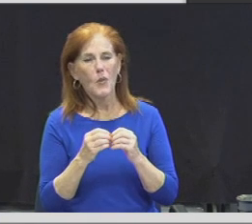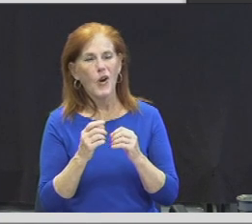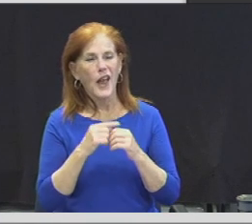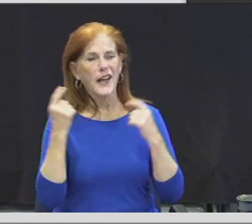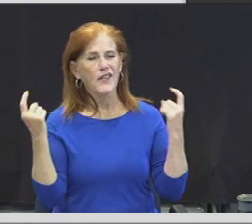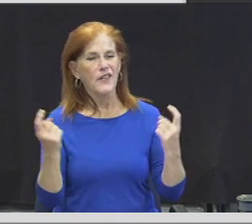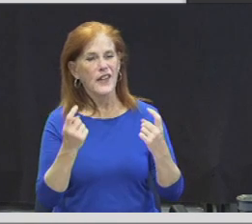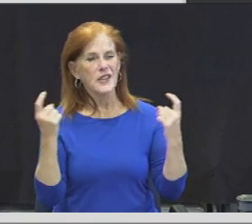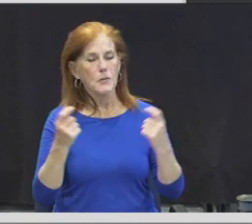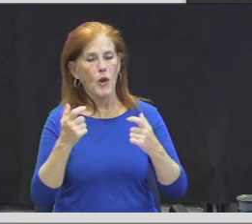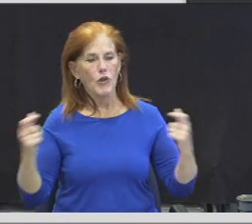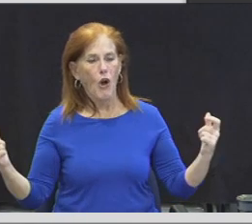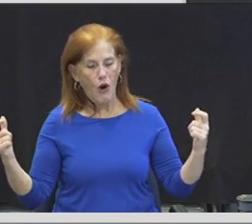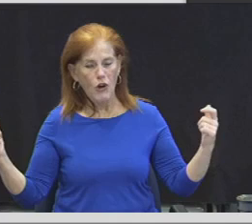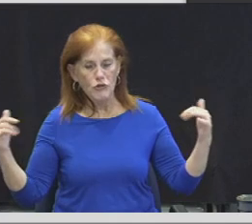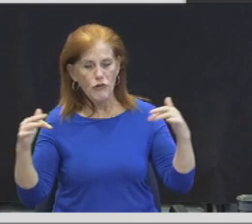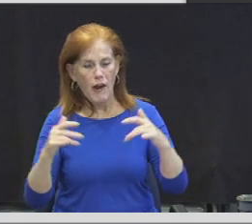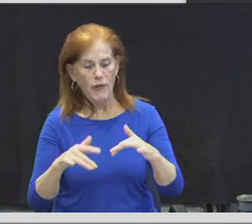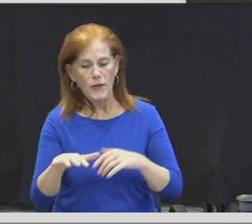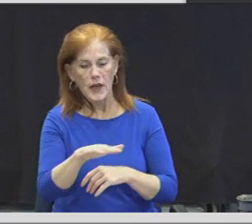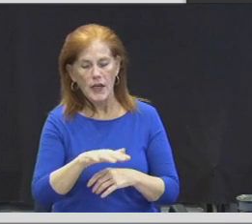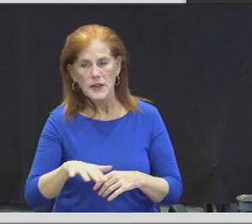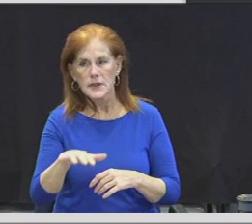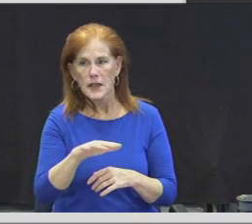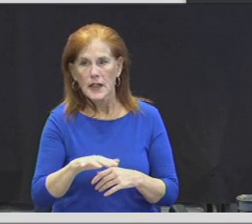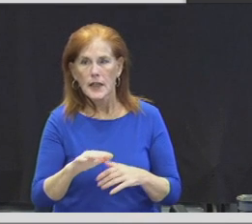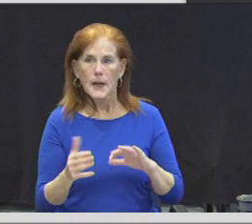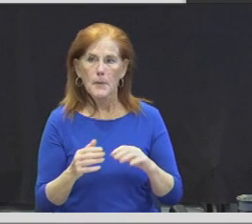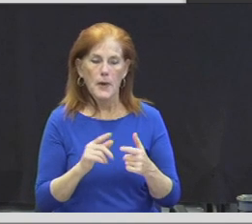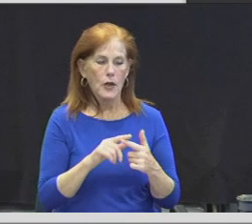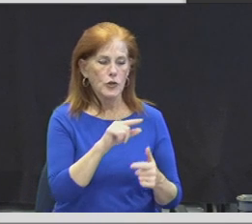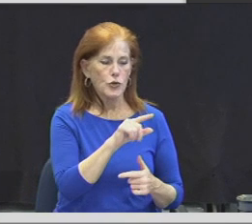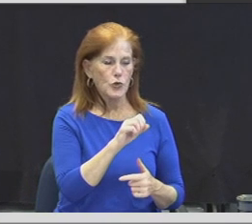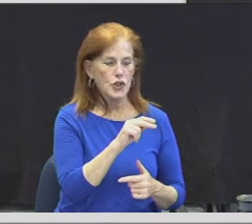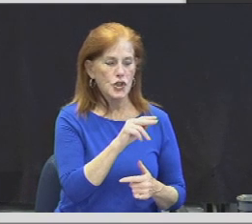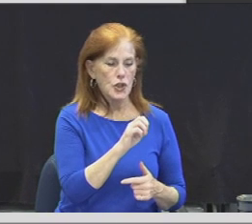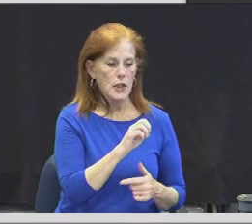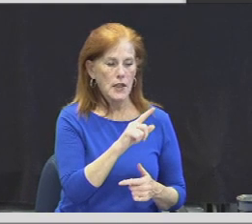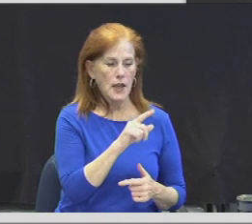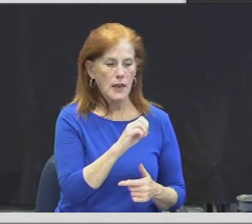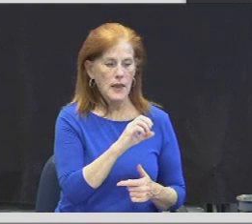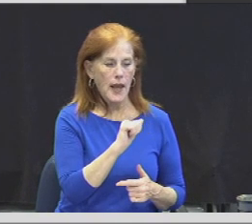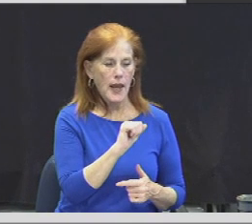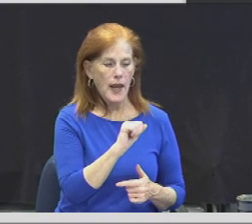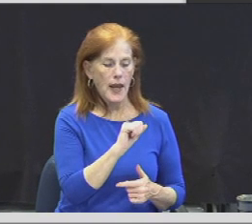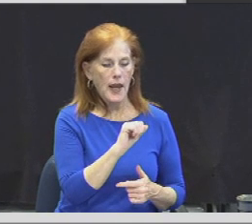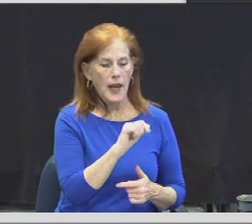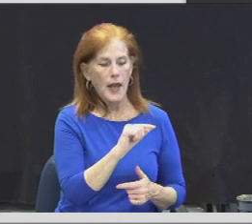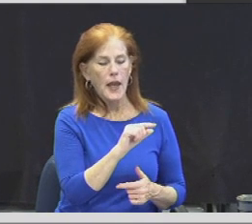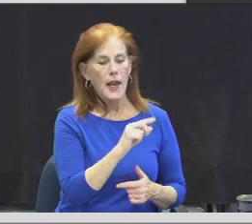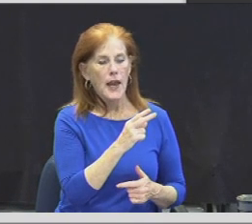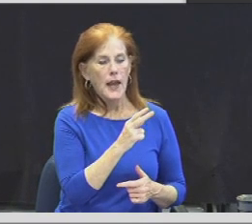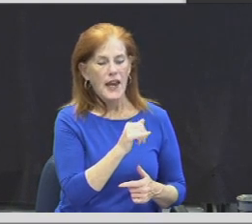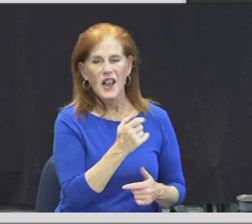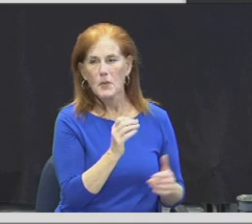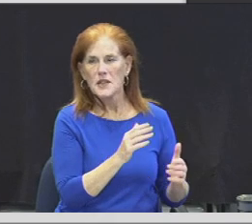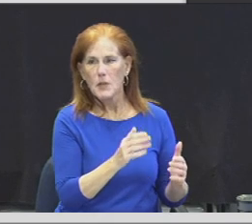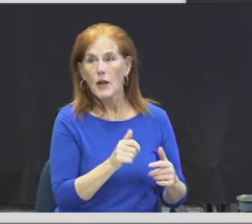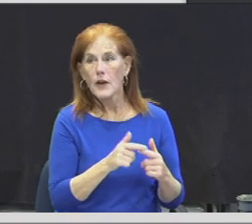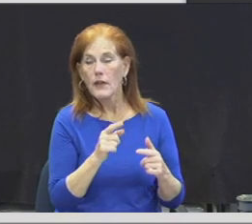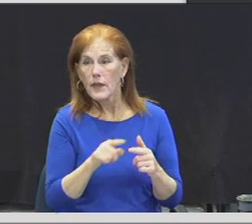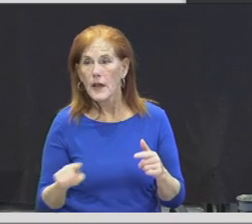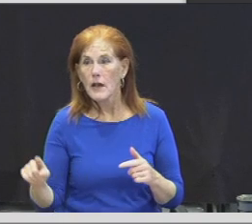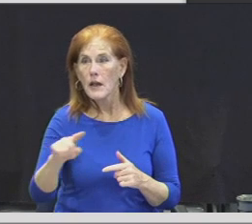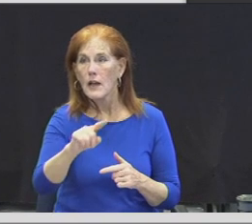large gathering space as opposed to the kind of more intimate scale of Jean Leahy Mall. And then Lewis and Clark Landing, which slips under 480